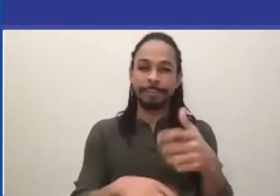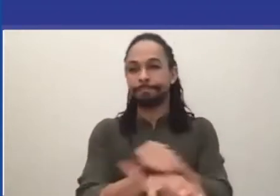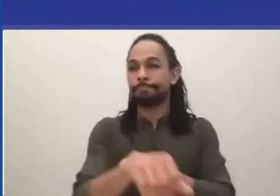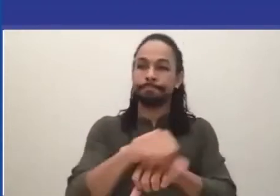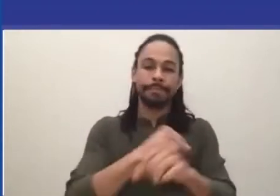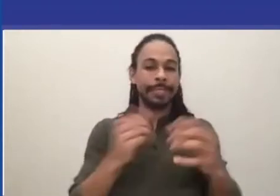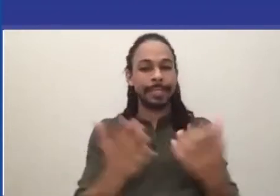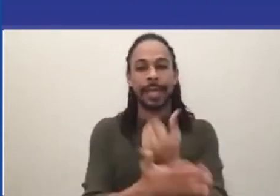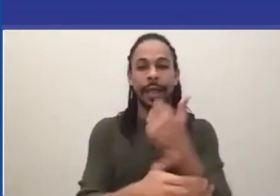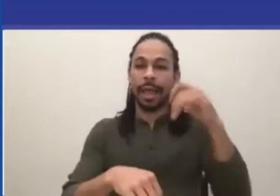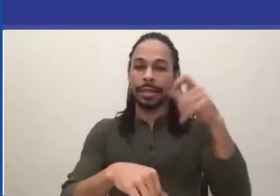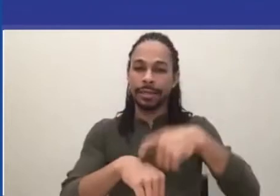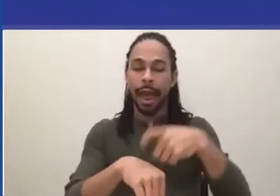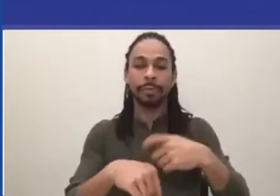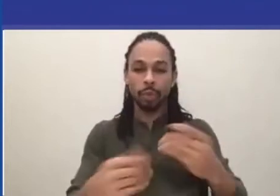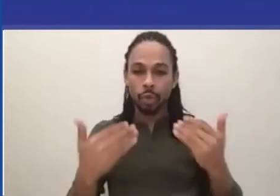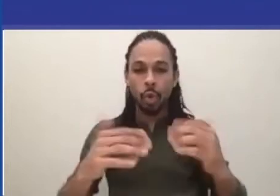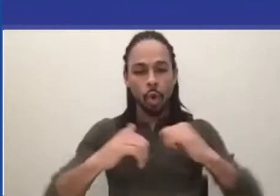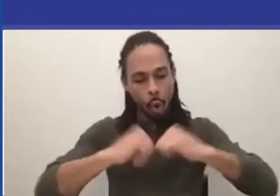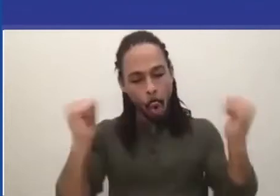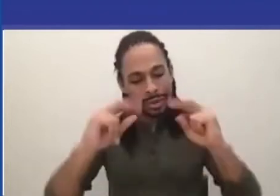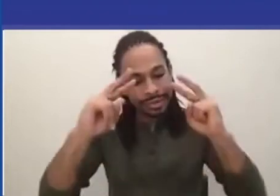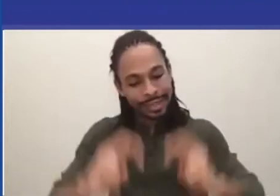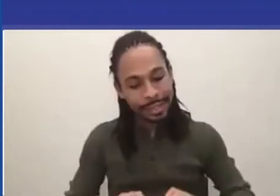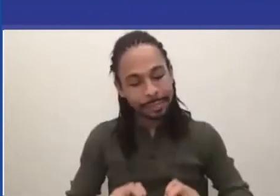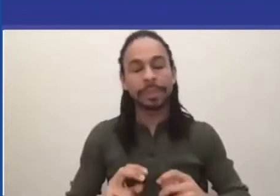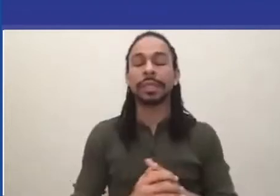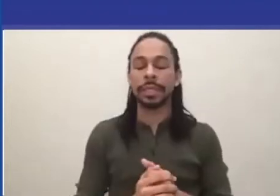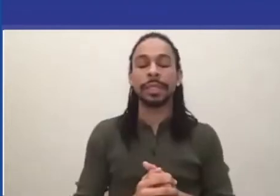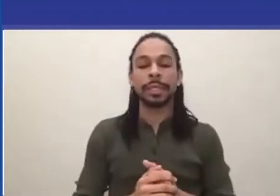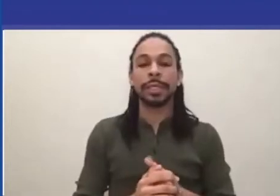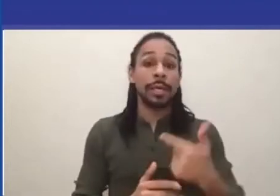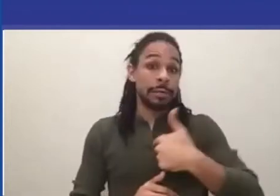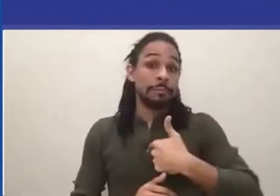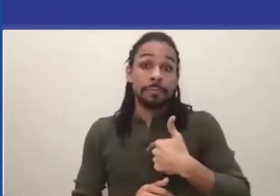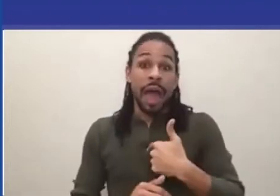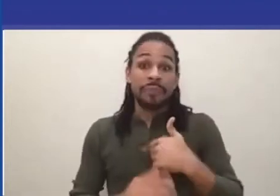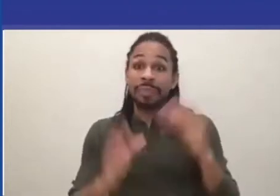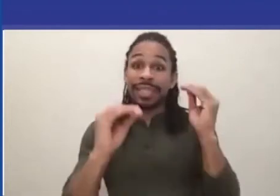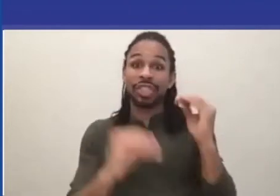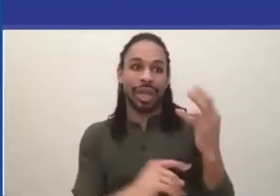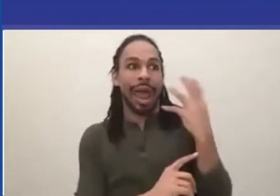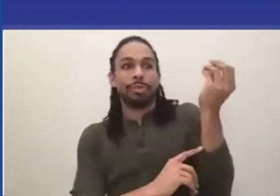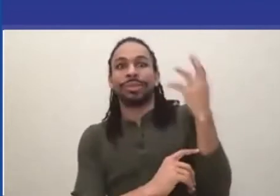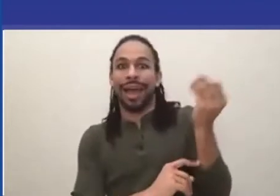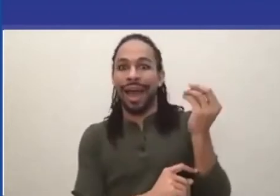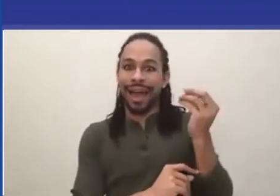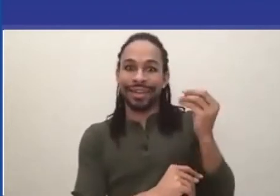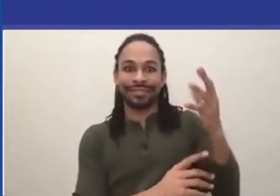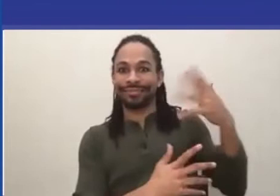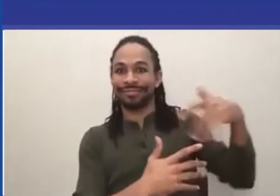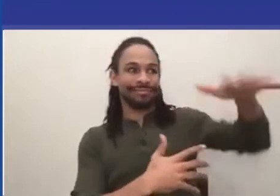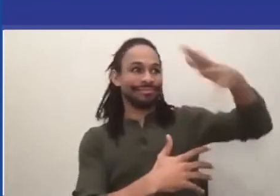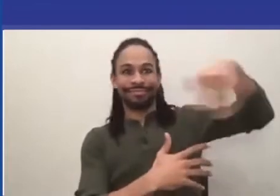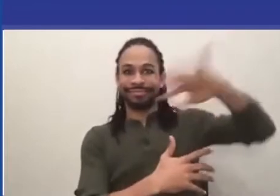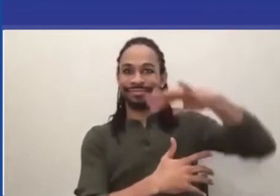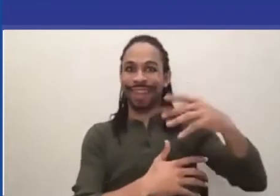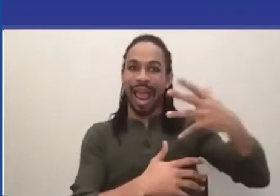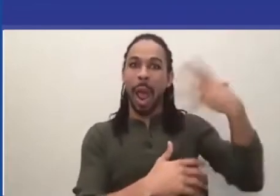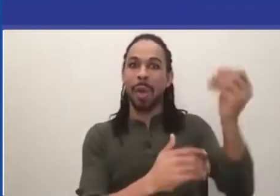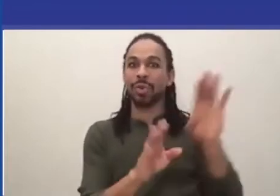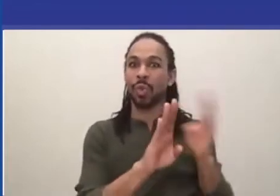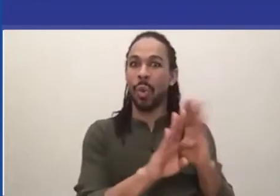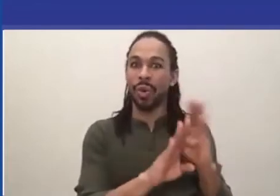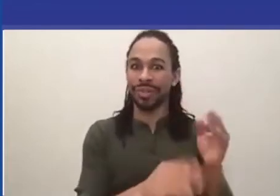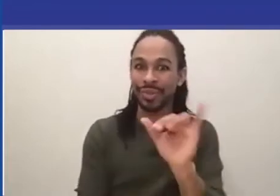have been teaching a little bit outside. So we've been able to do that with like limited numbers. And I can